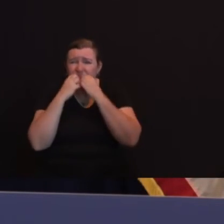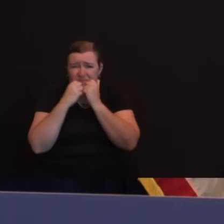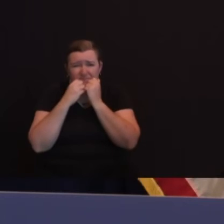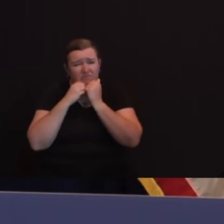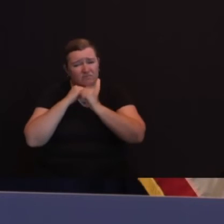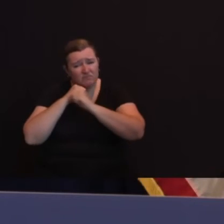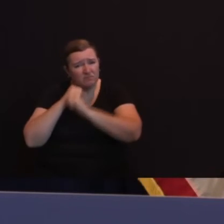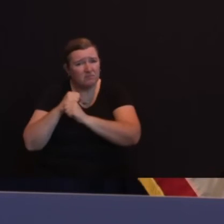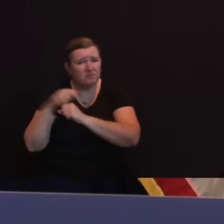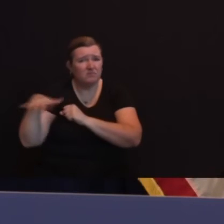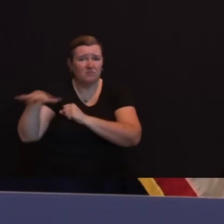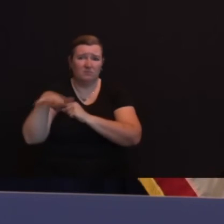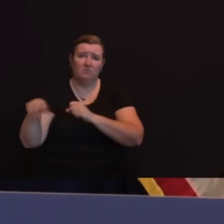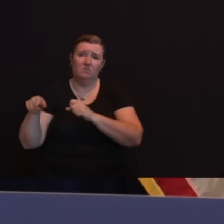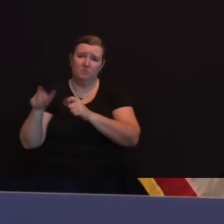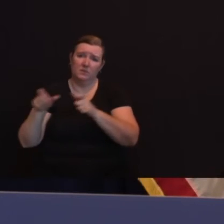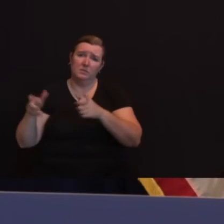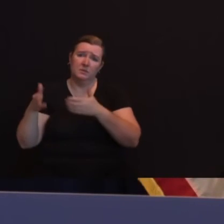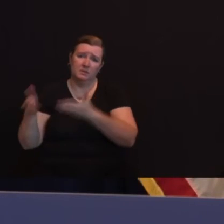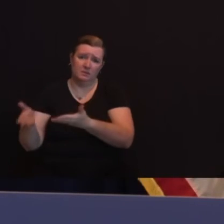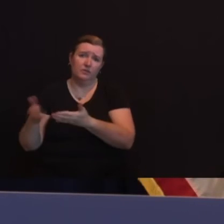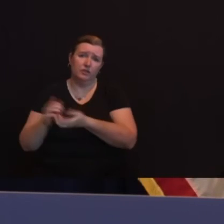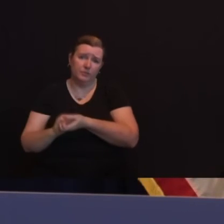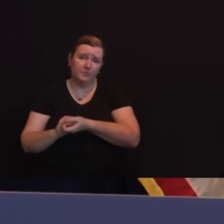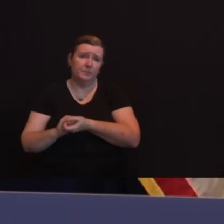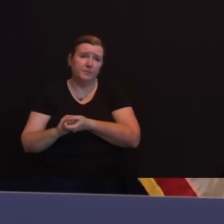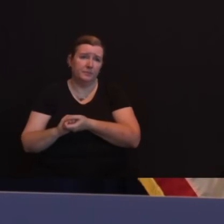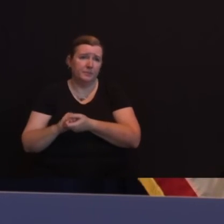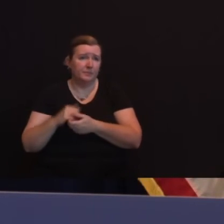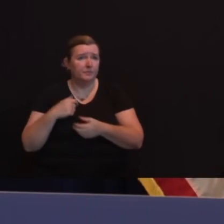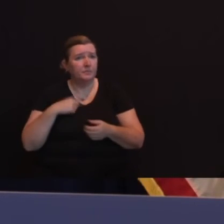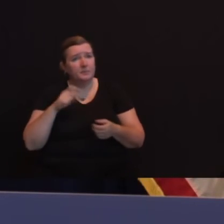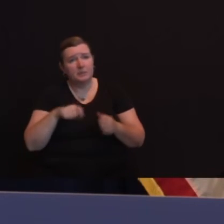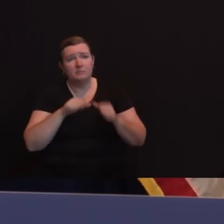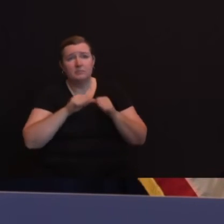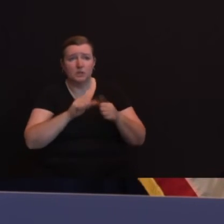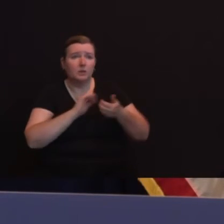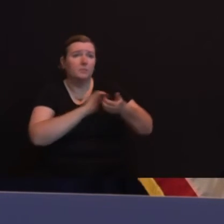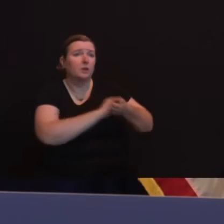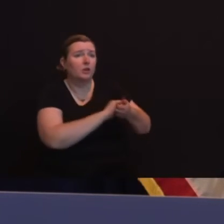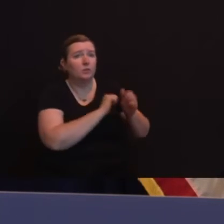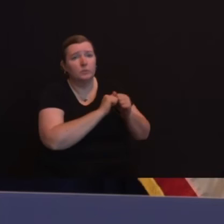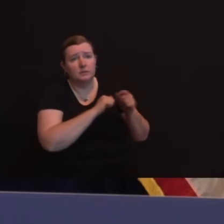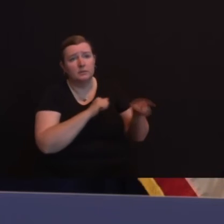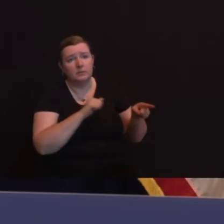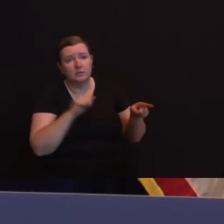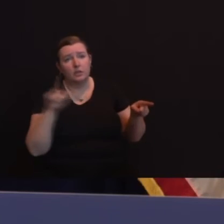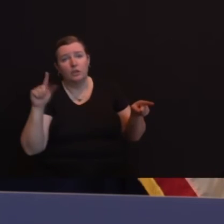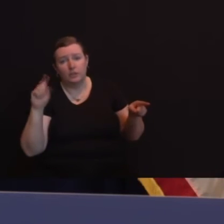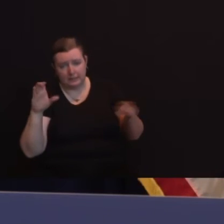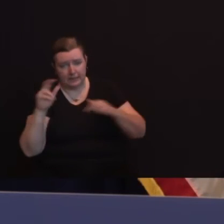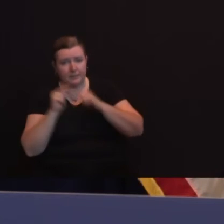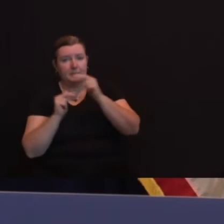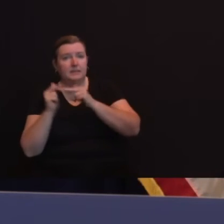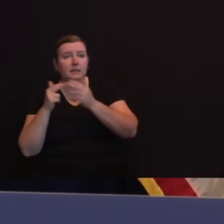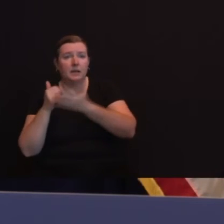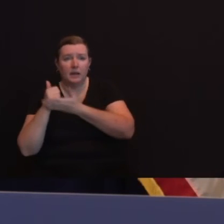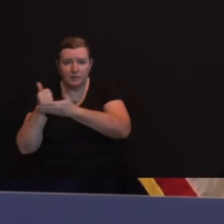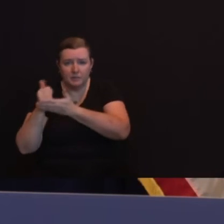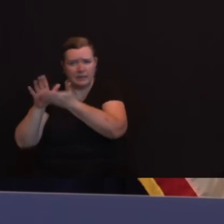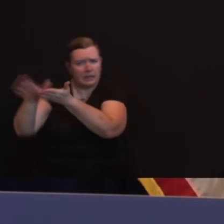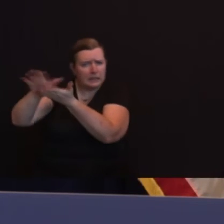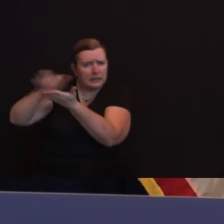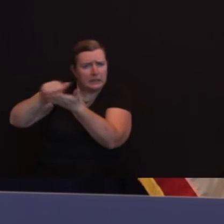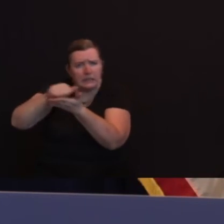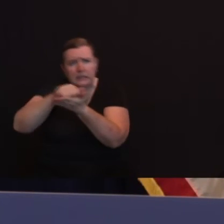We continue to partner with the industry to improve quality and infection prevention in these facilities. Today begins the first